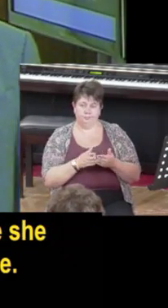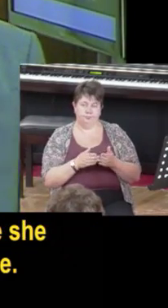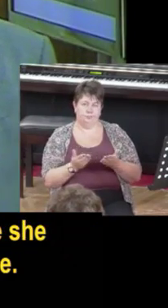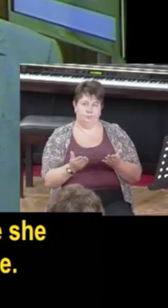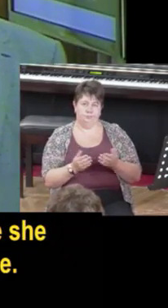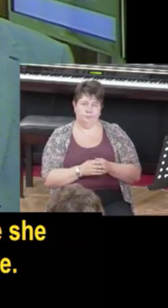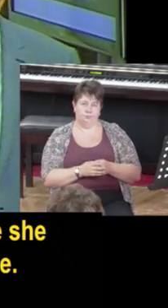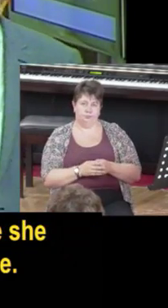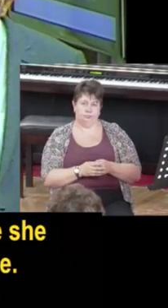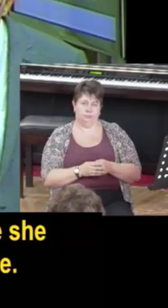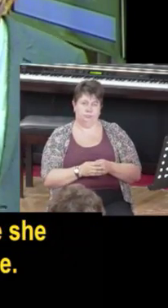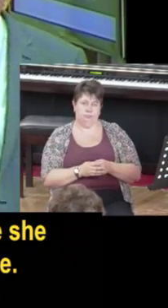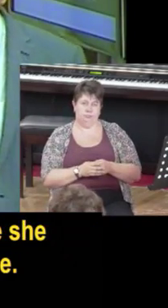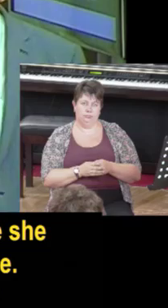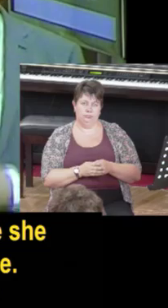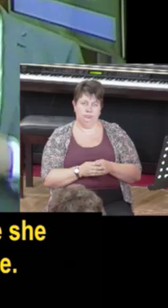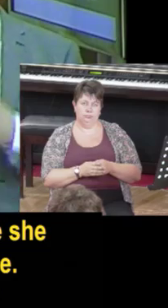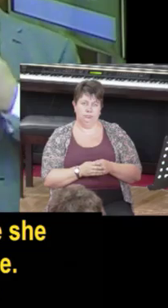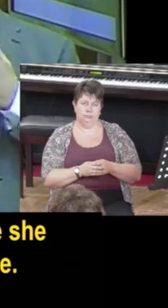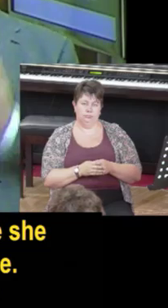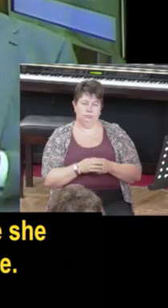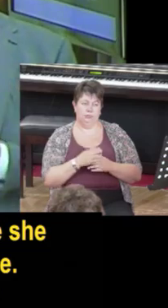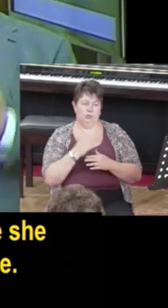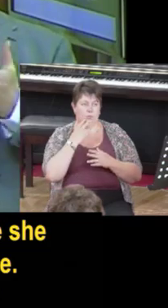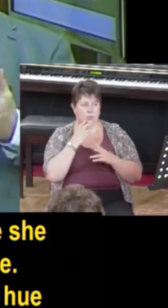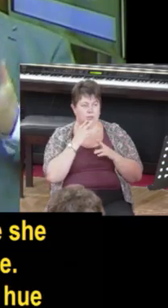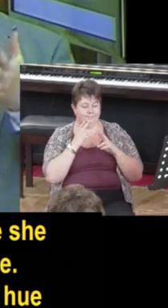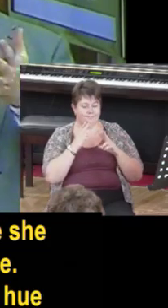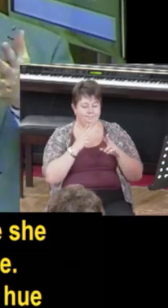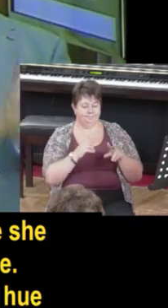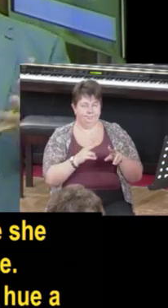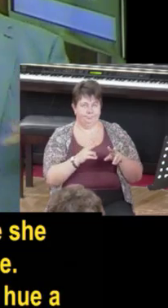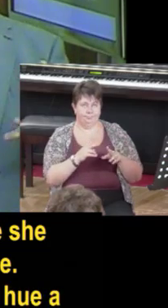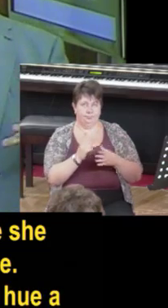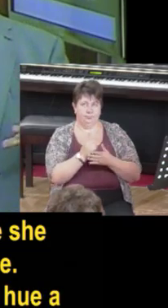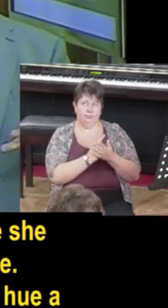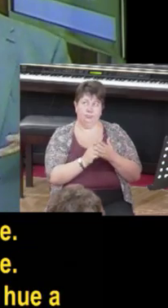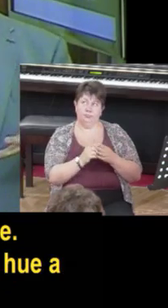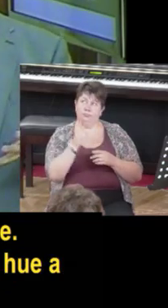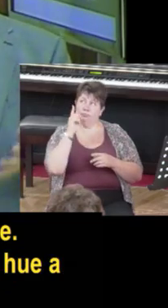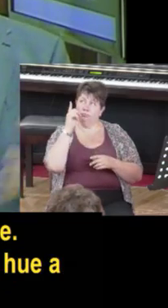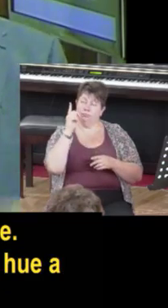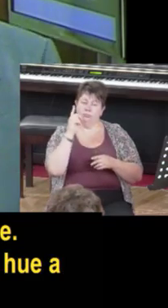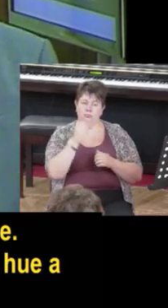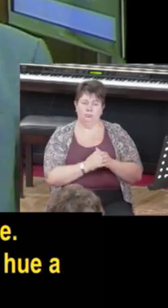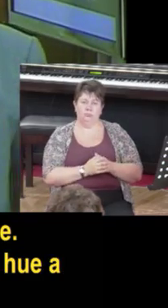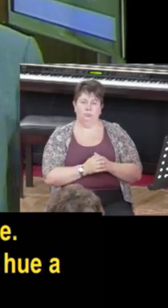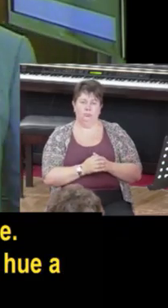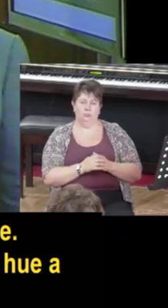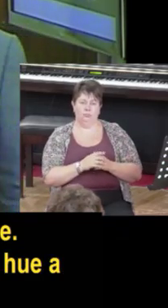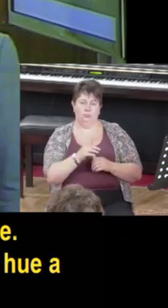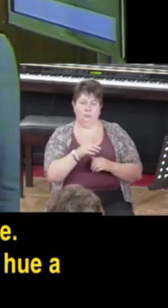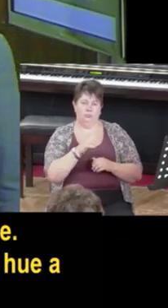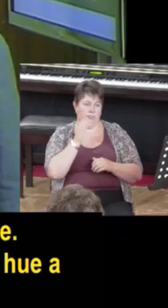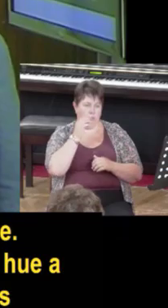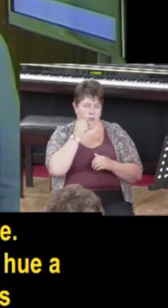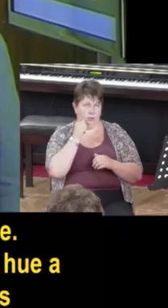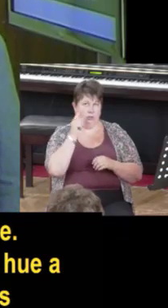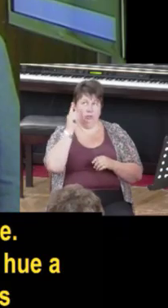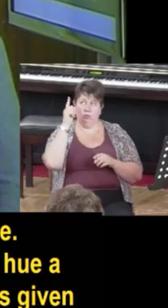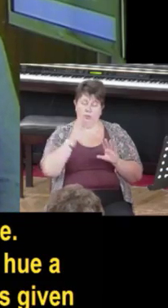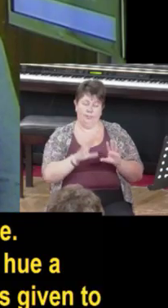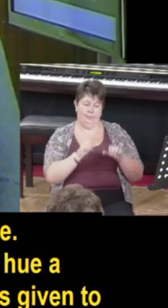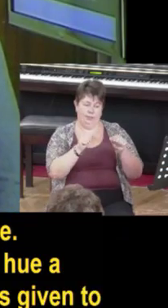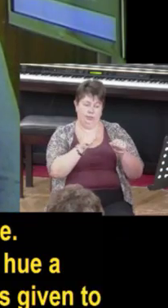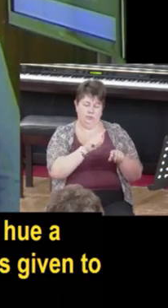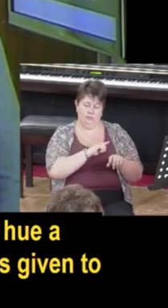nationalist or socialist, when reverence is given to God Almighty, then God's blessing is upon